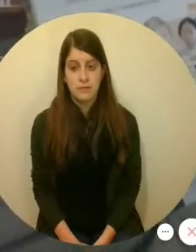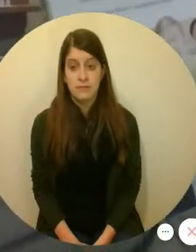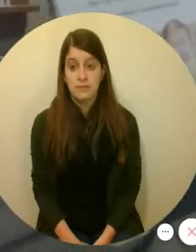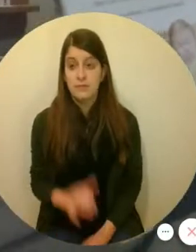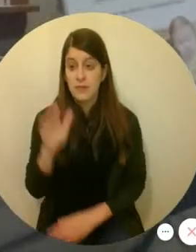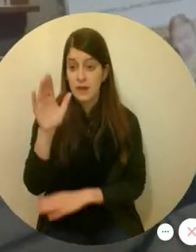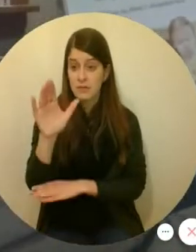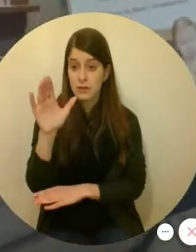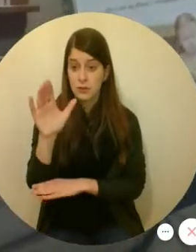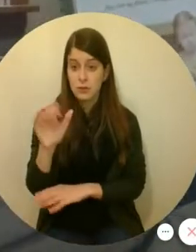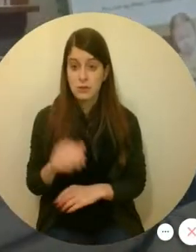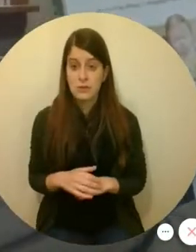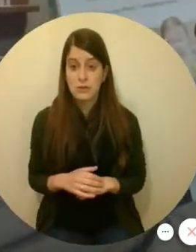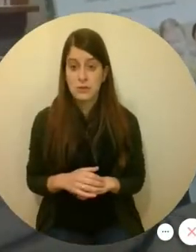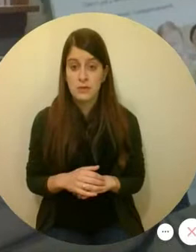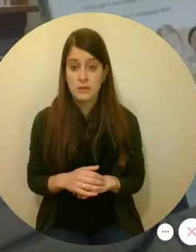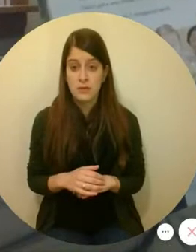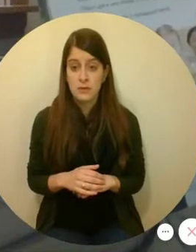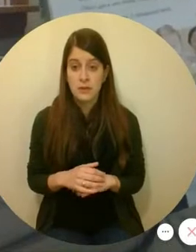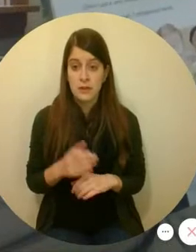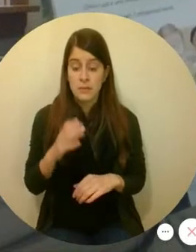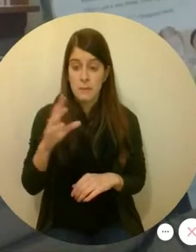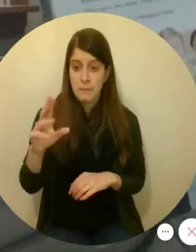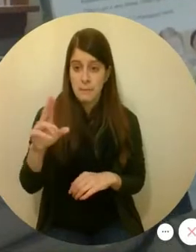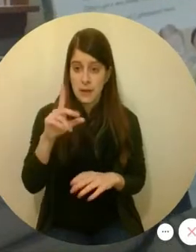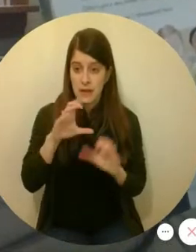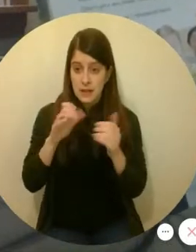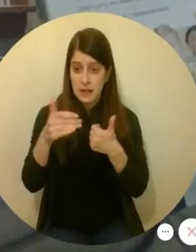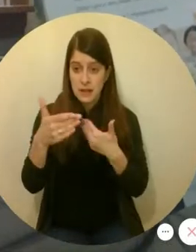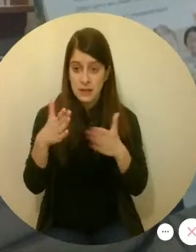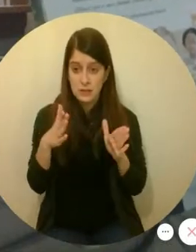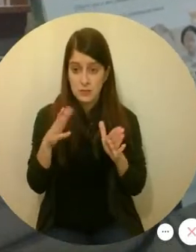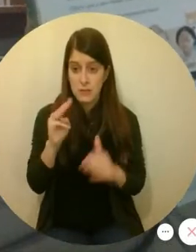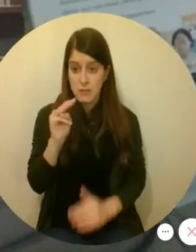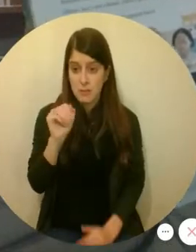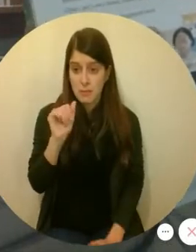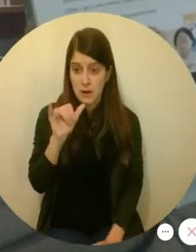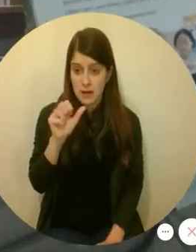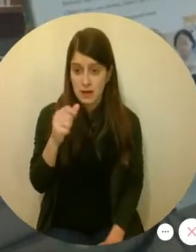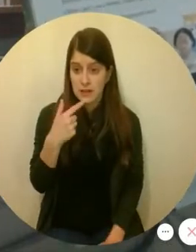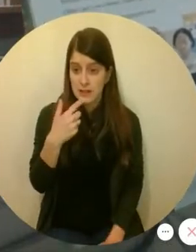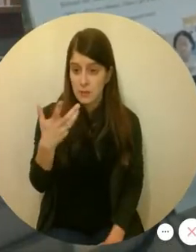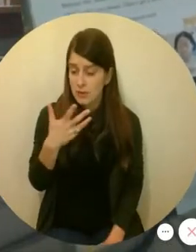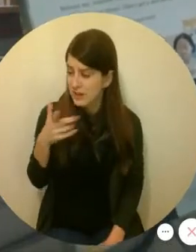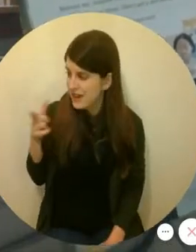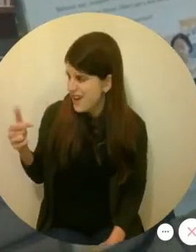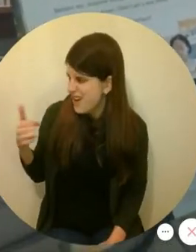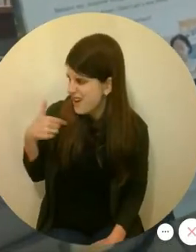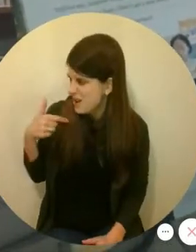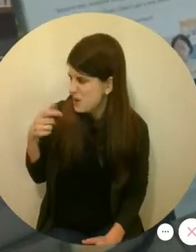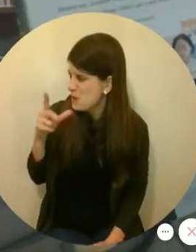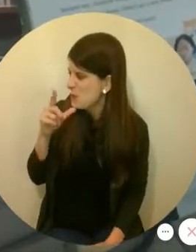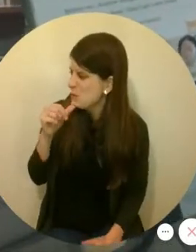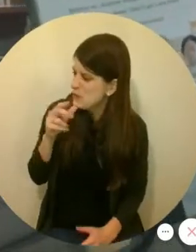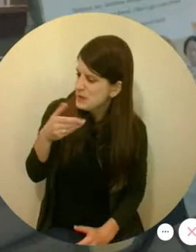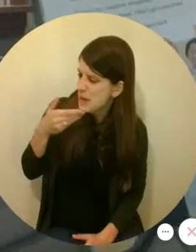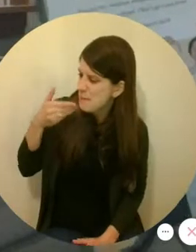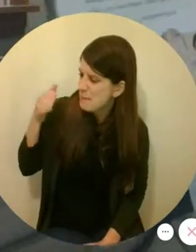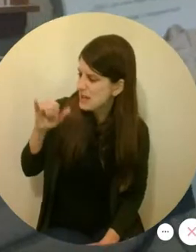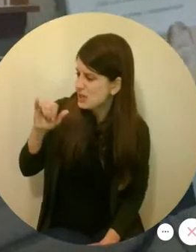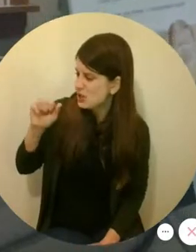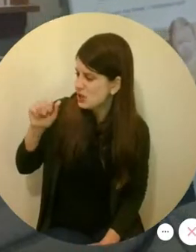That afternoon, when we got back into the classroom, Maya whispered to me, "Bet you can't guess who the new Jack's champion of the world is."